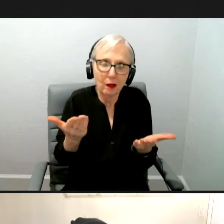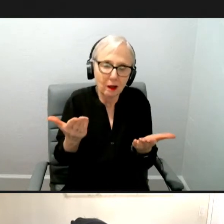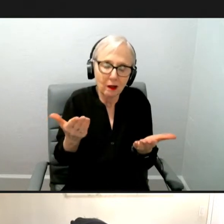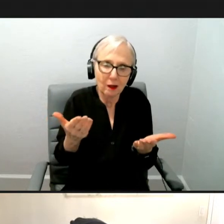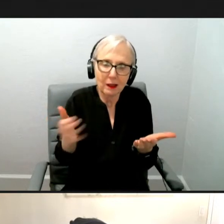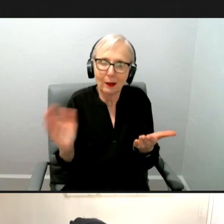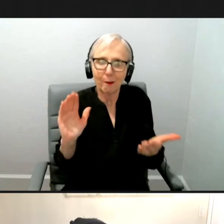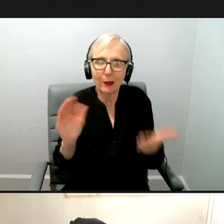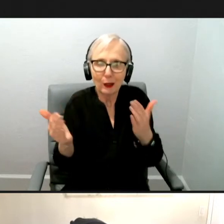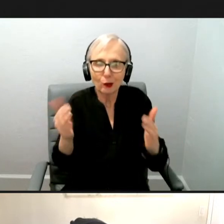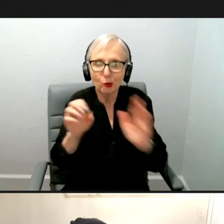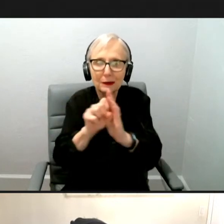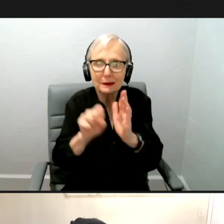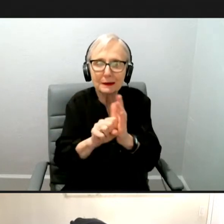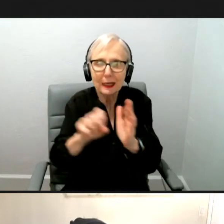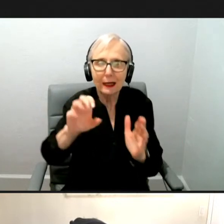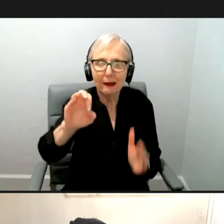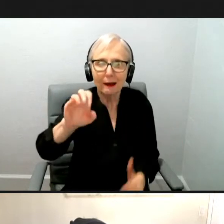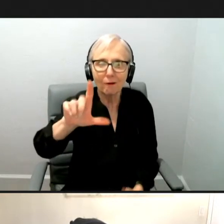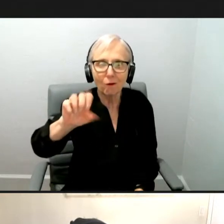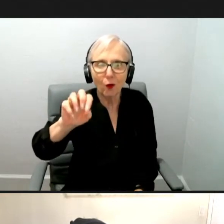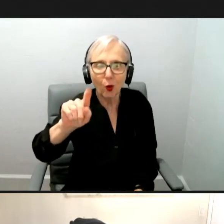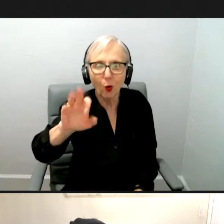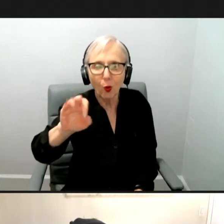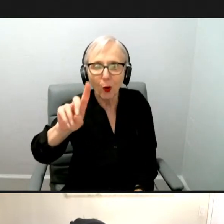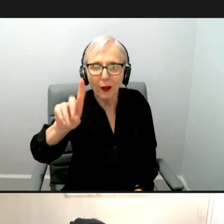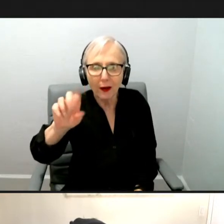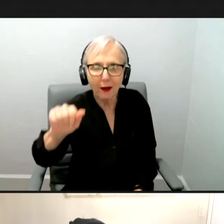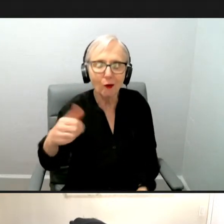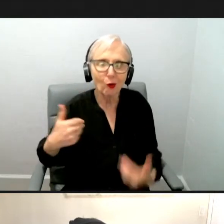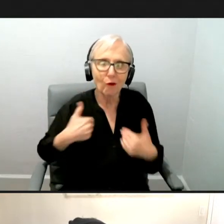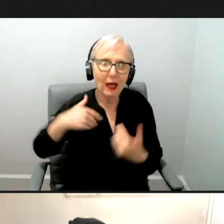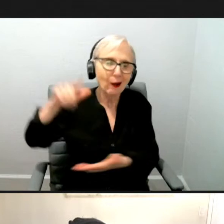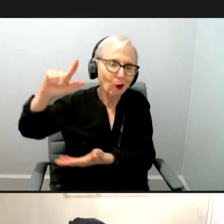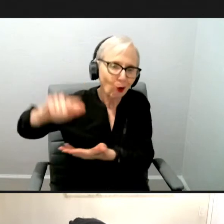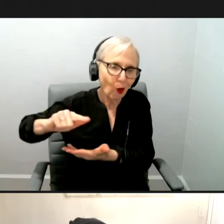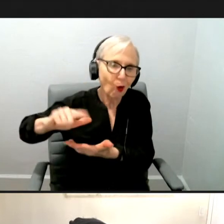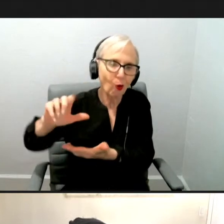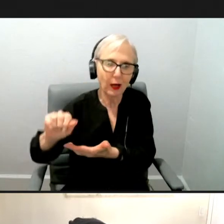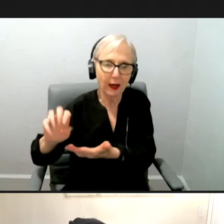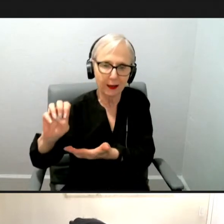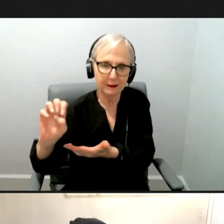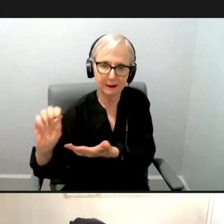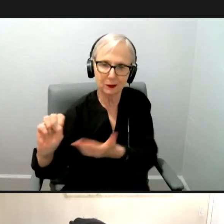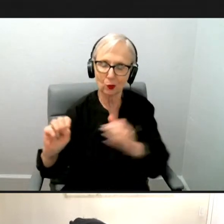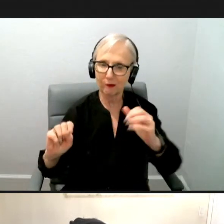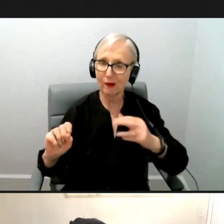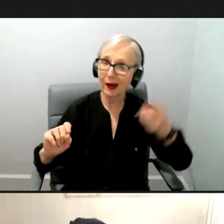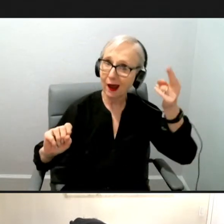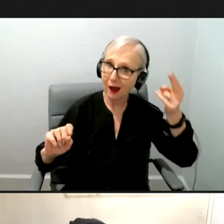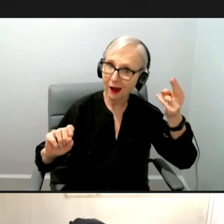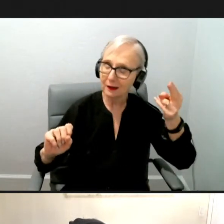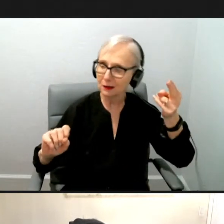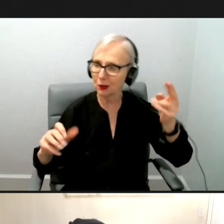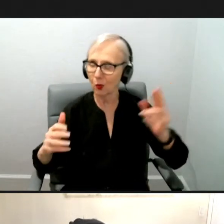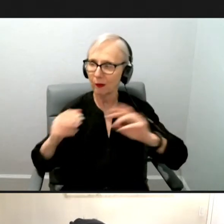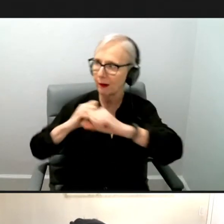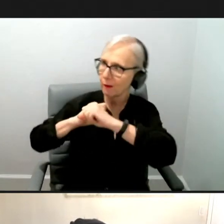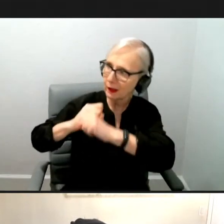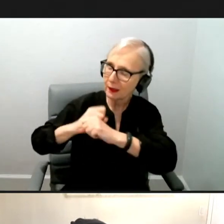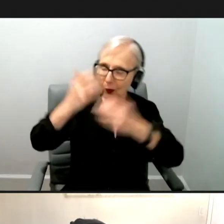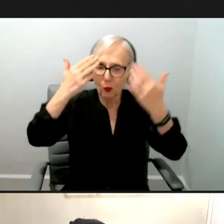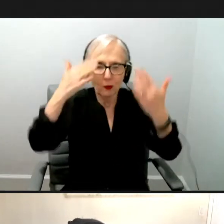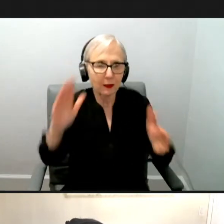a low number of cases and hospitalizations. So, I think at this point we are starting to see some pretty